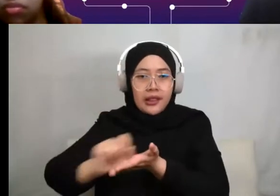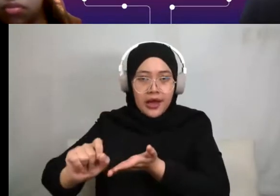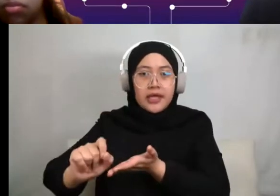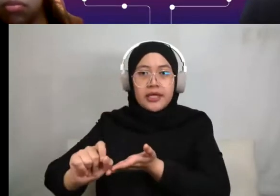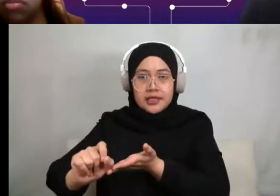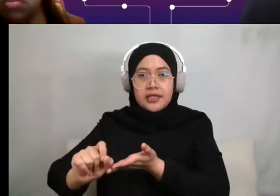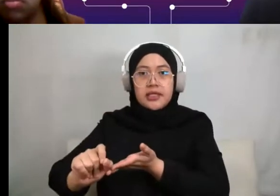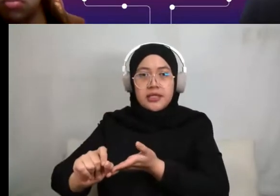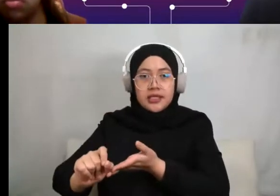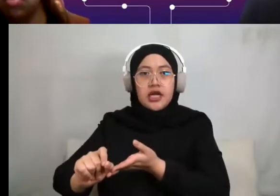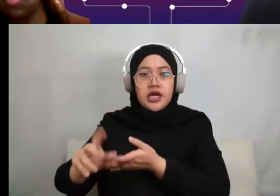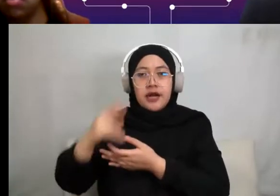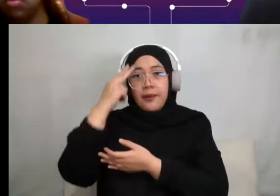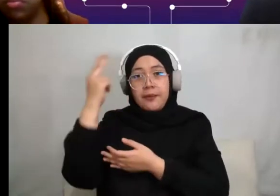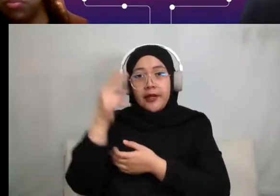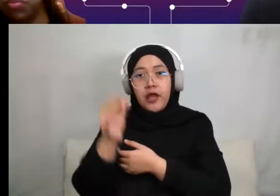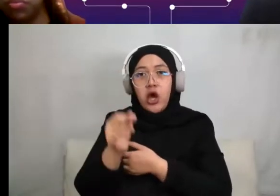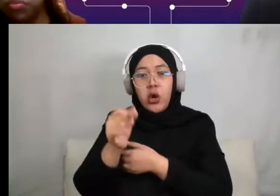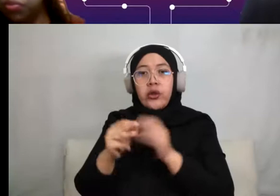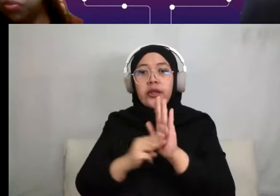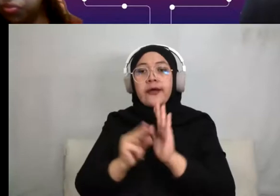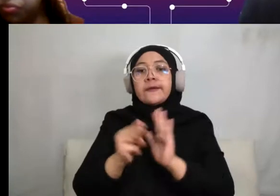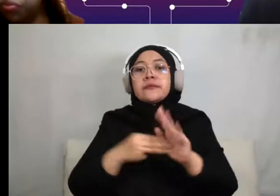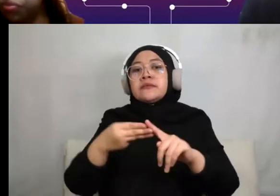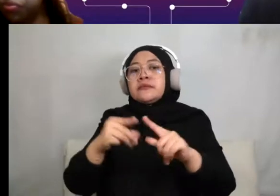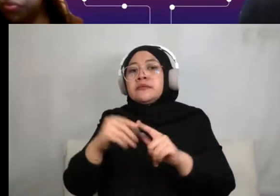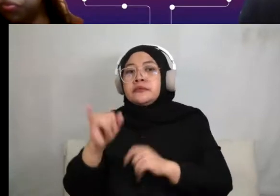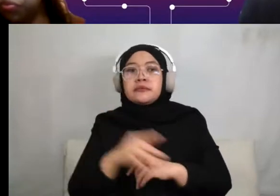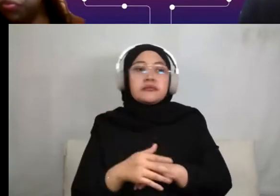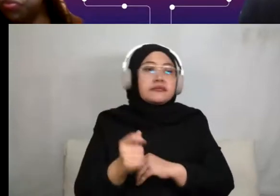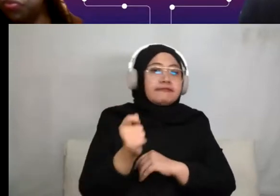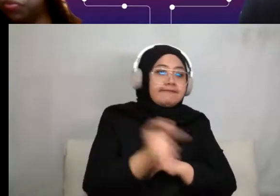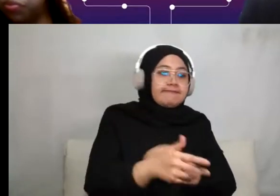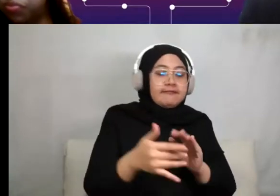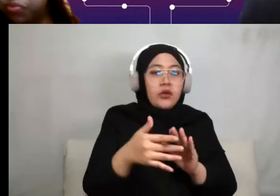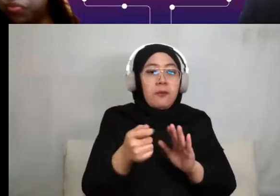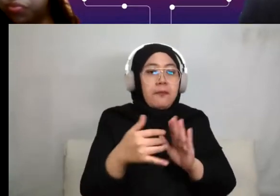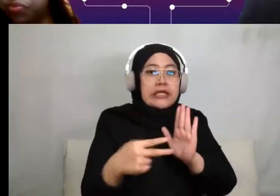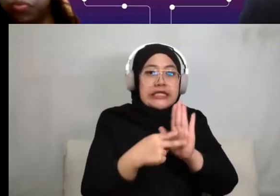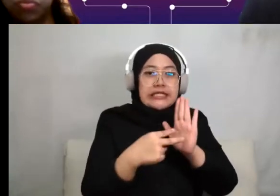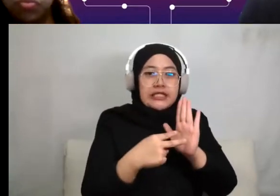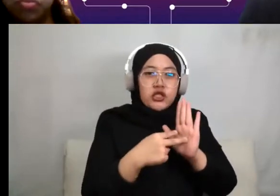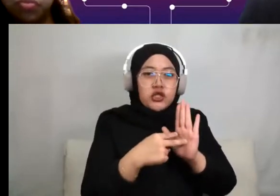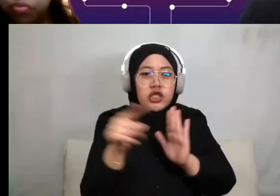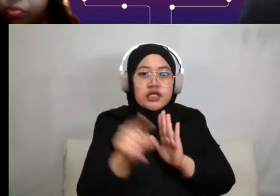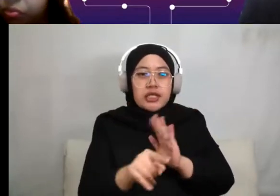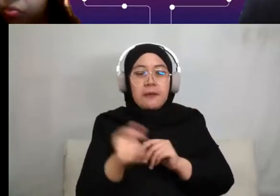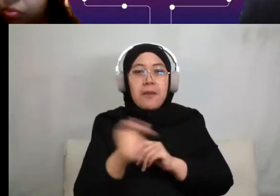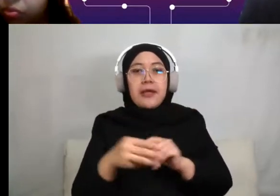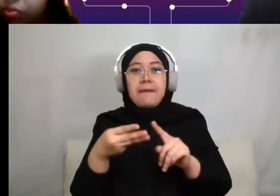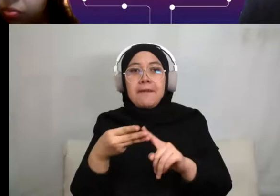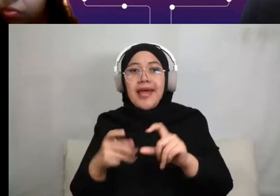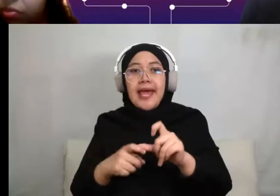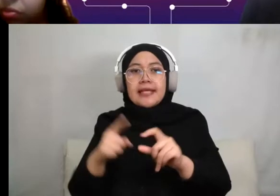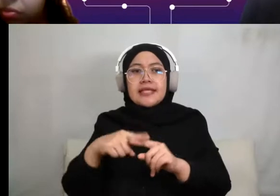energy charges will have to be paid by BEST. So up to a limit of 1 kilowatt hour per kilometer. If there